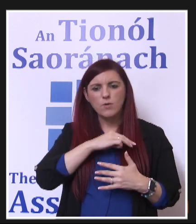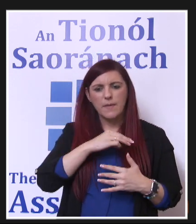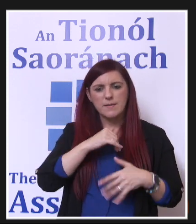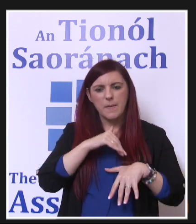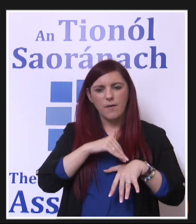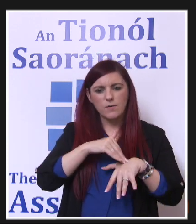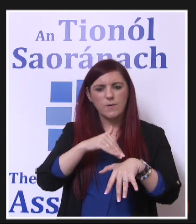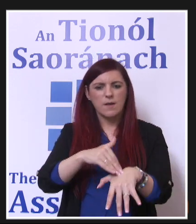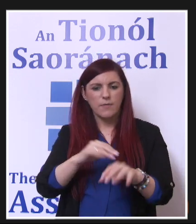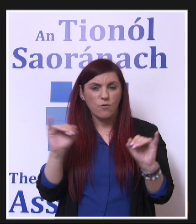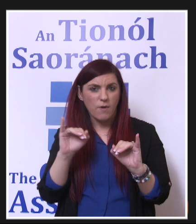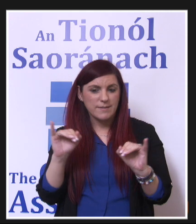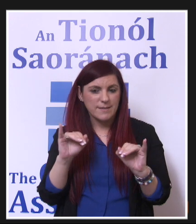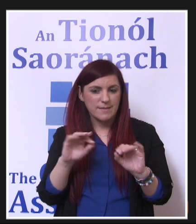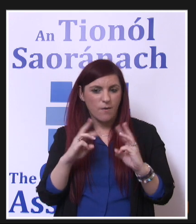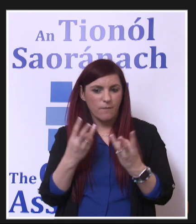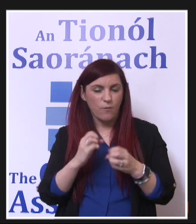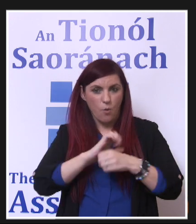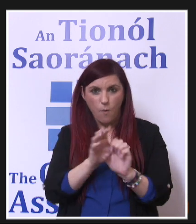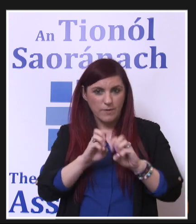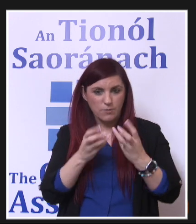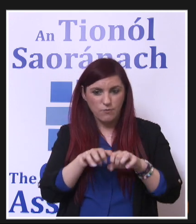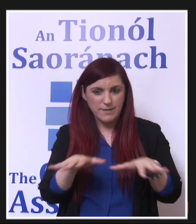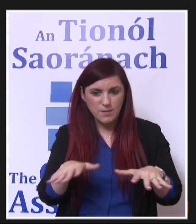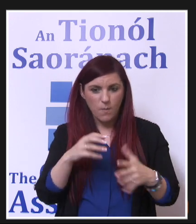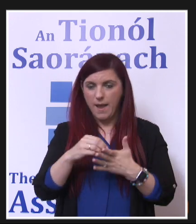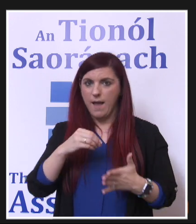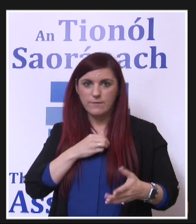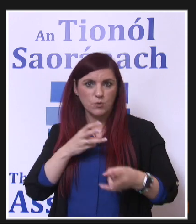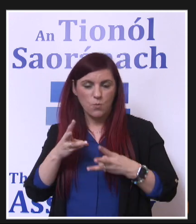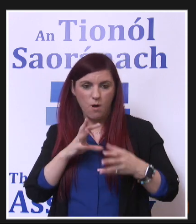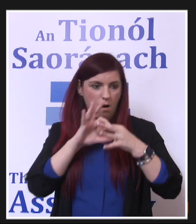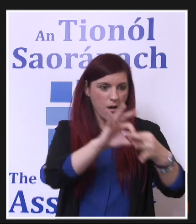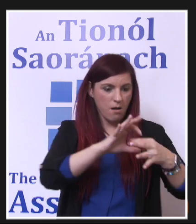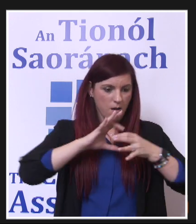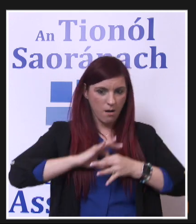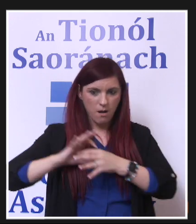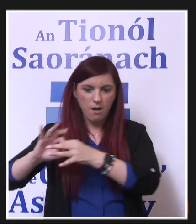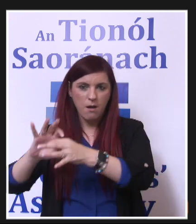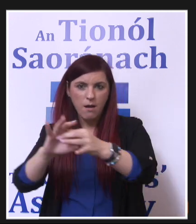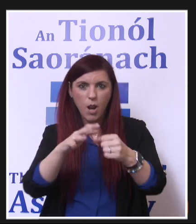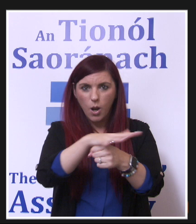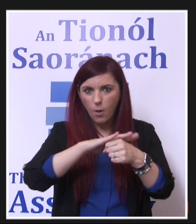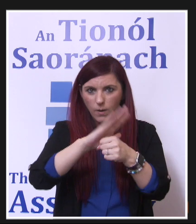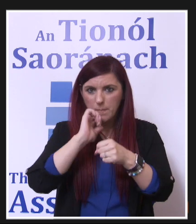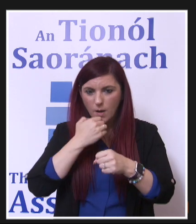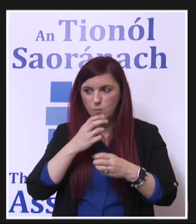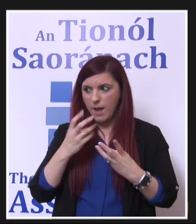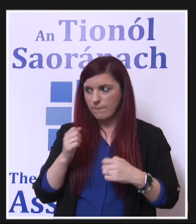I think, of the crisis, of the COVID crisis. We have to work closely with the local, because we have to give more and